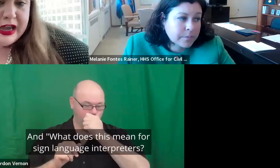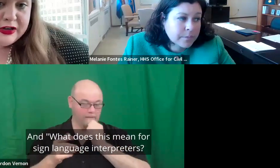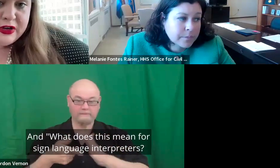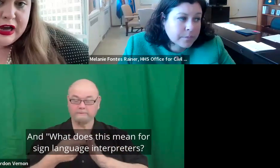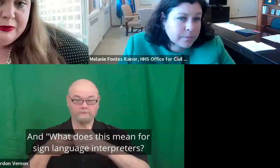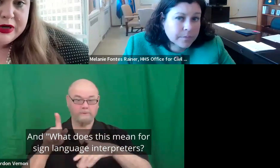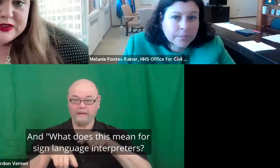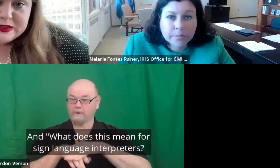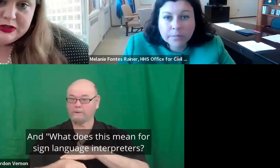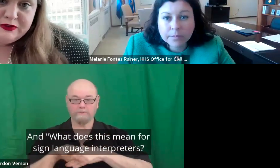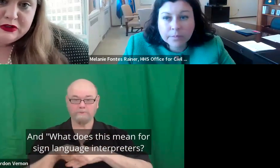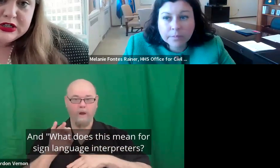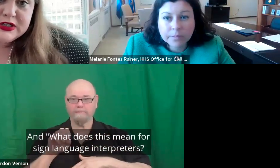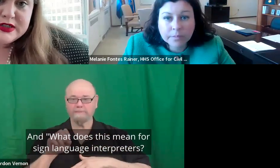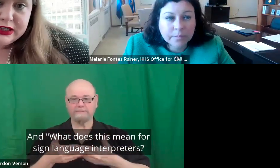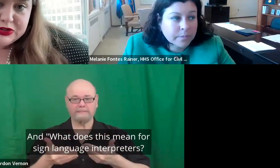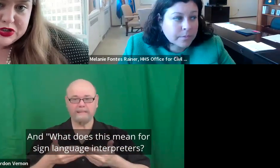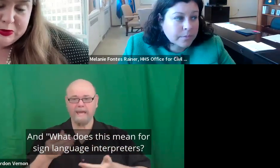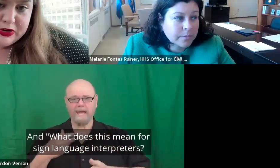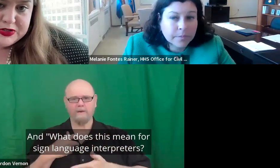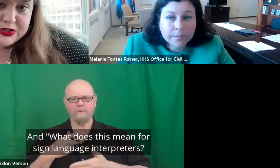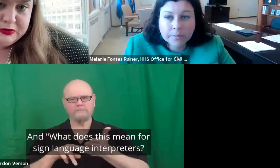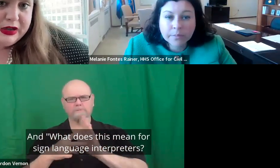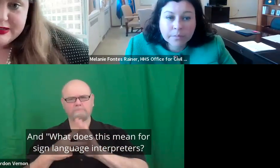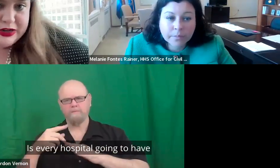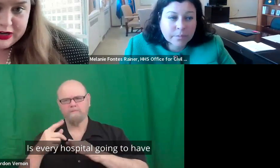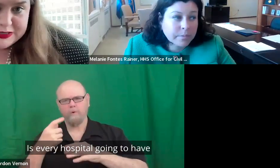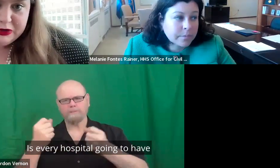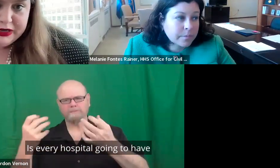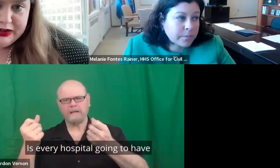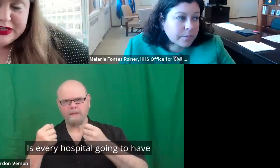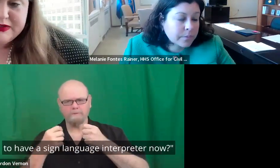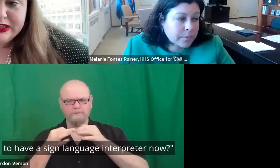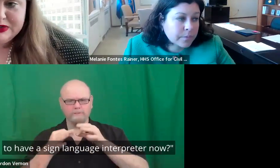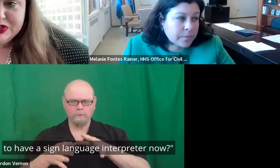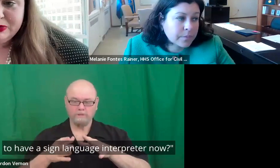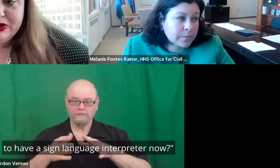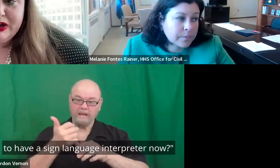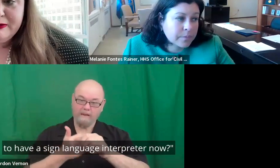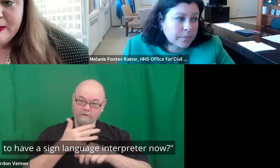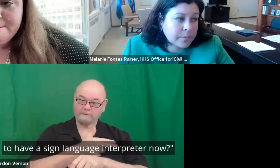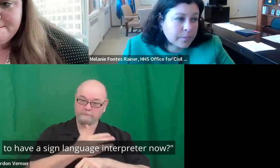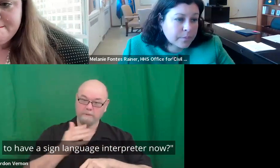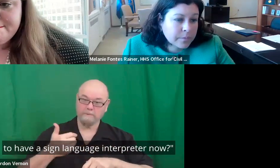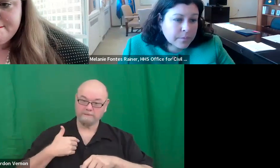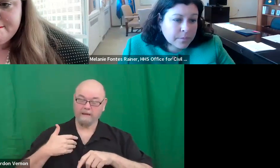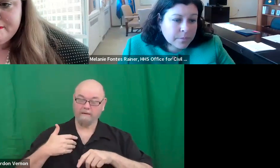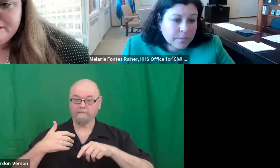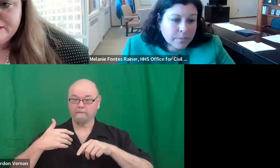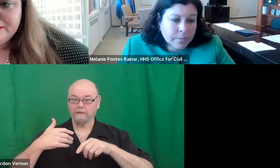easily. And what does this mean for sign language interpreters? Or is every hospital going to have a sign language interpreter now?